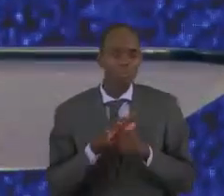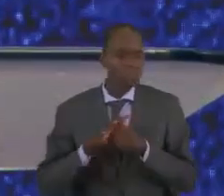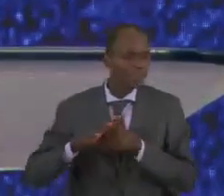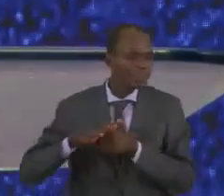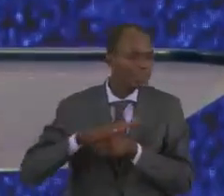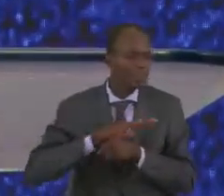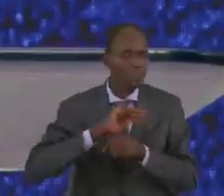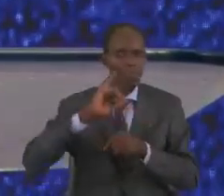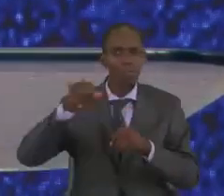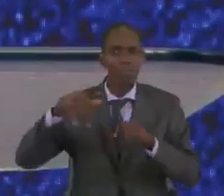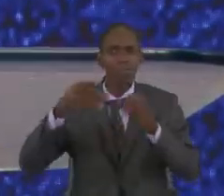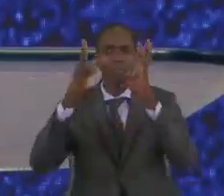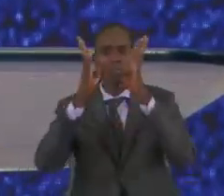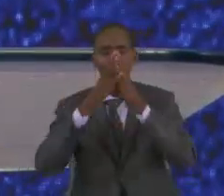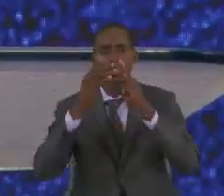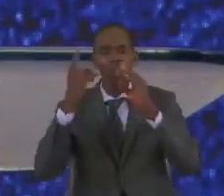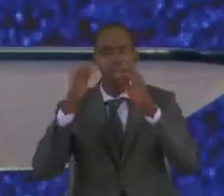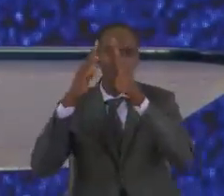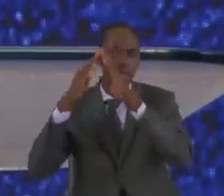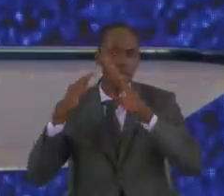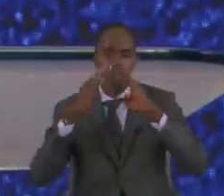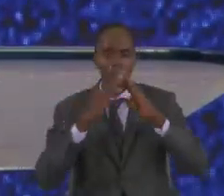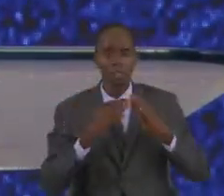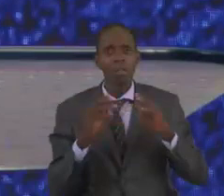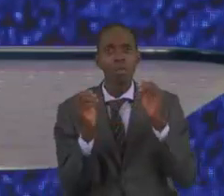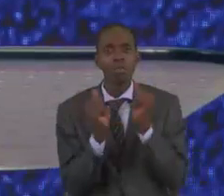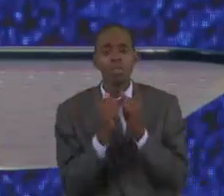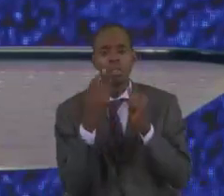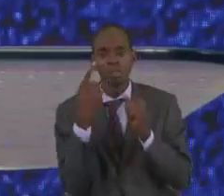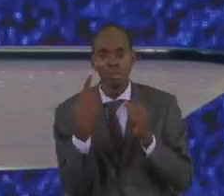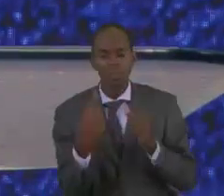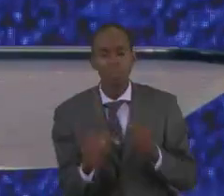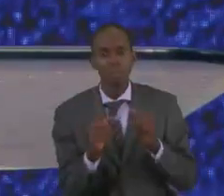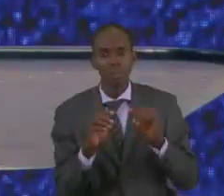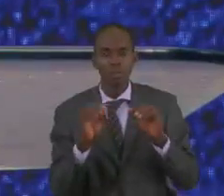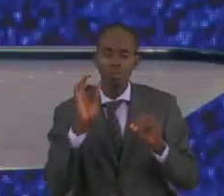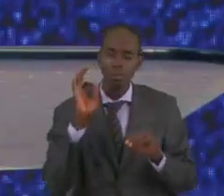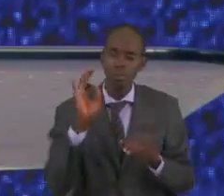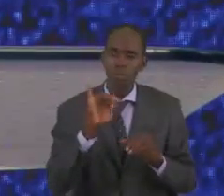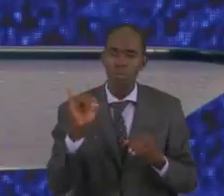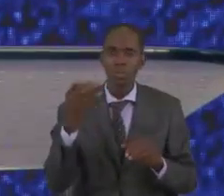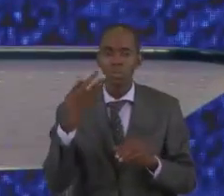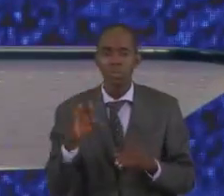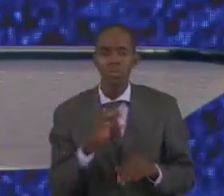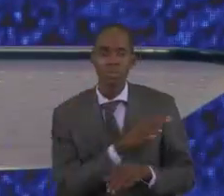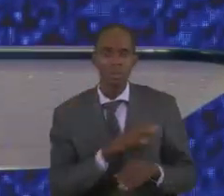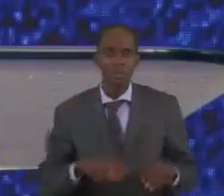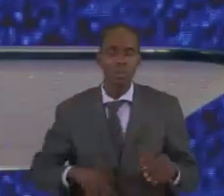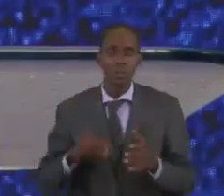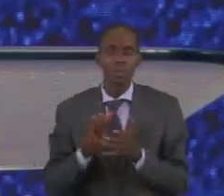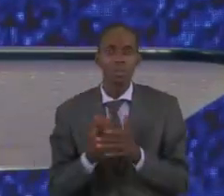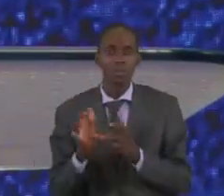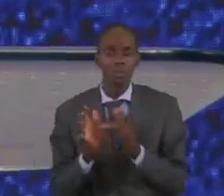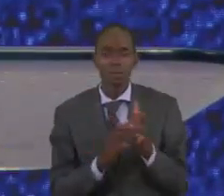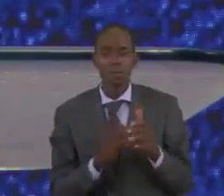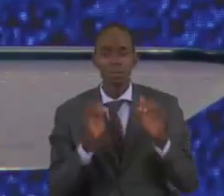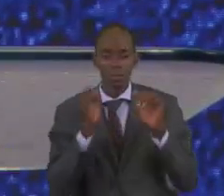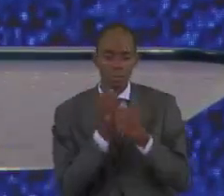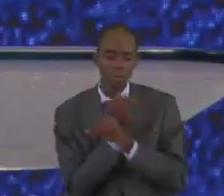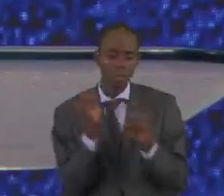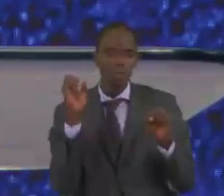Jerusalem, the city, with the doctrine of Christ, that Jesus saves,